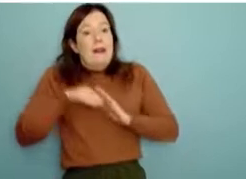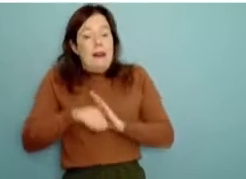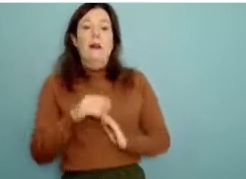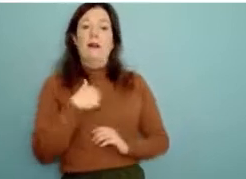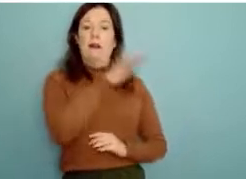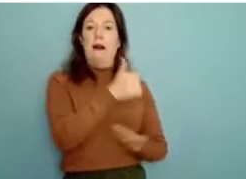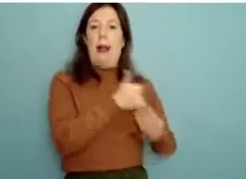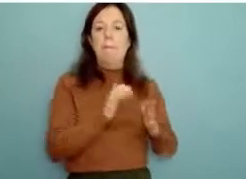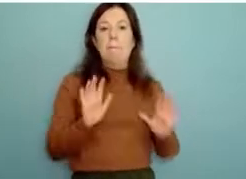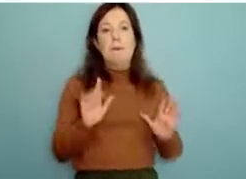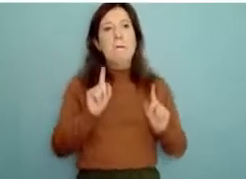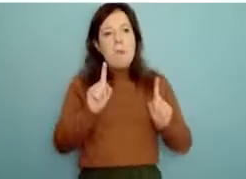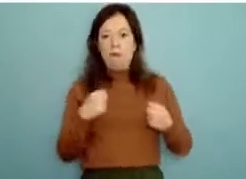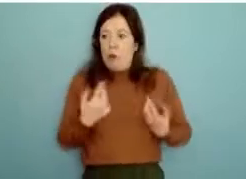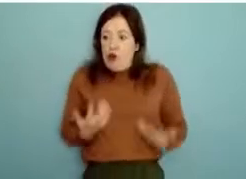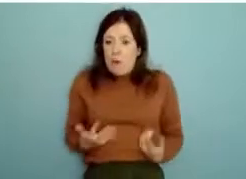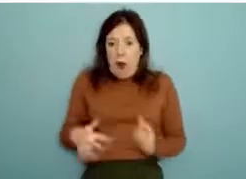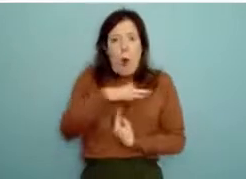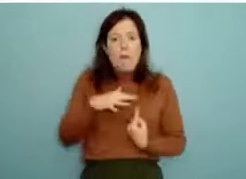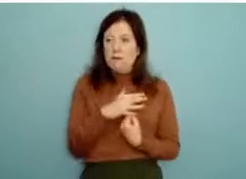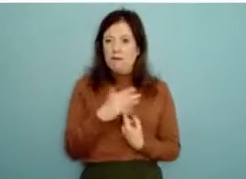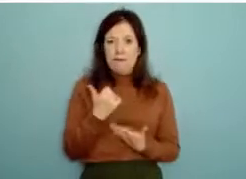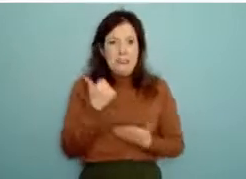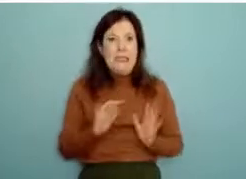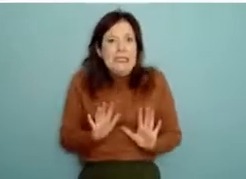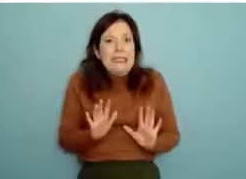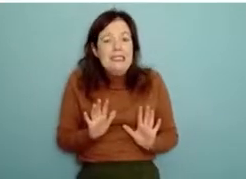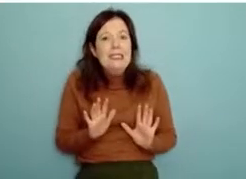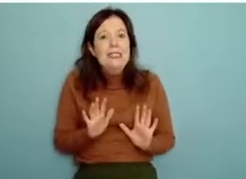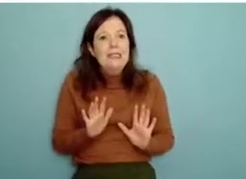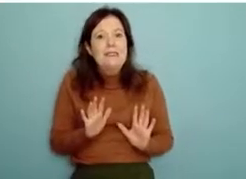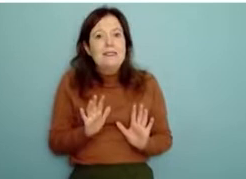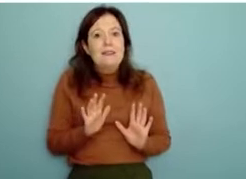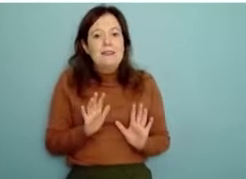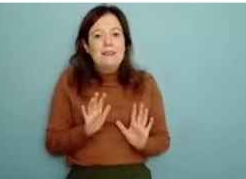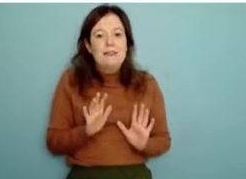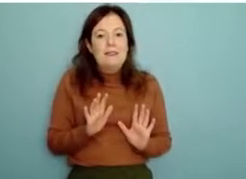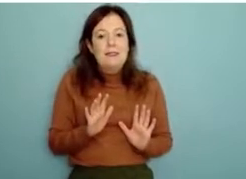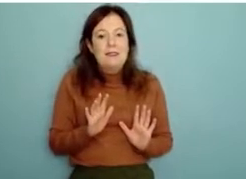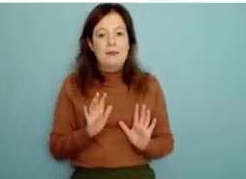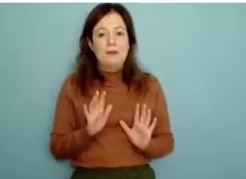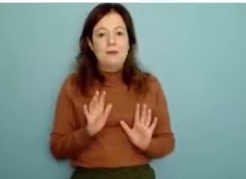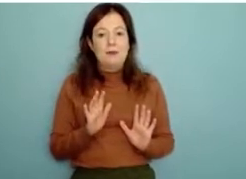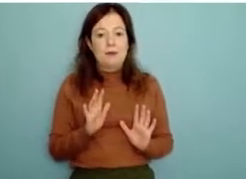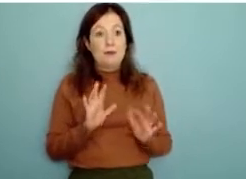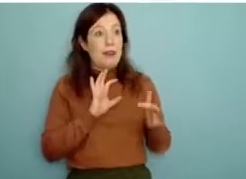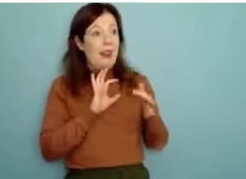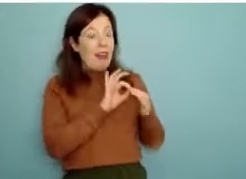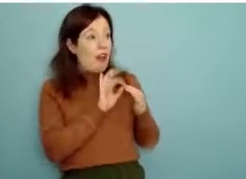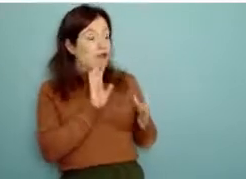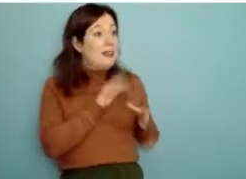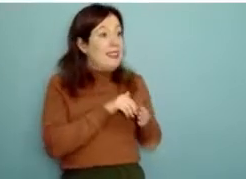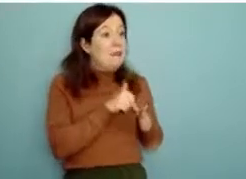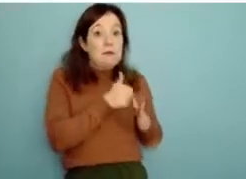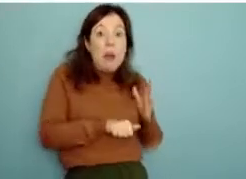life, and hope that because of the fact I've entered therapy again and I